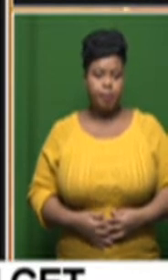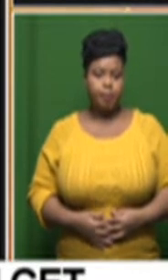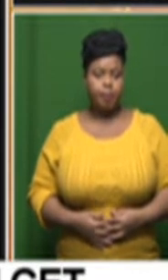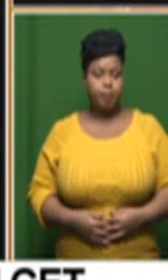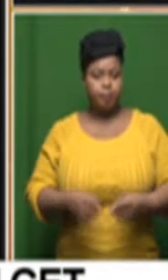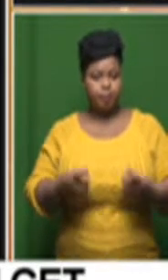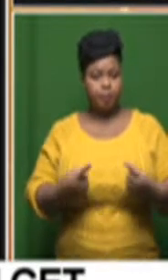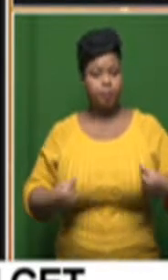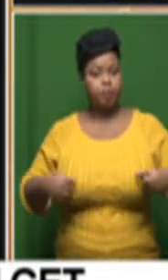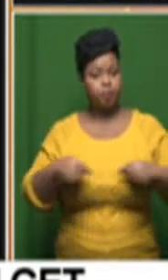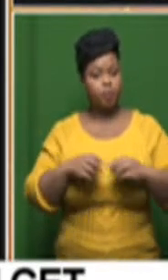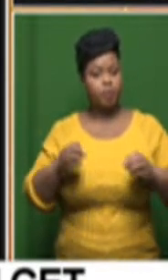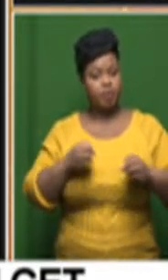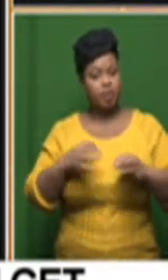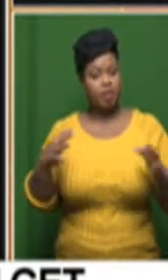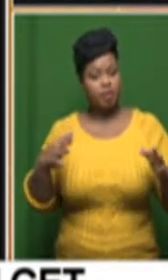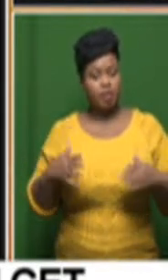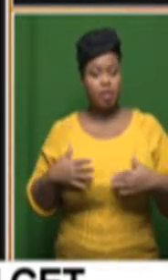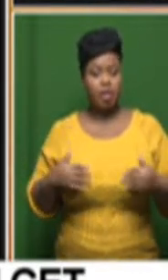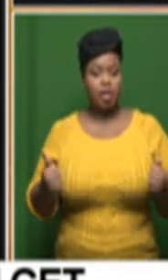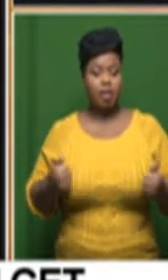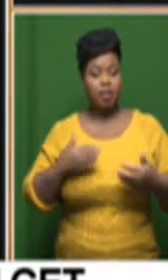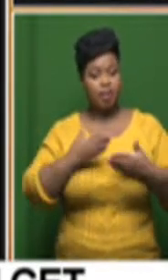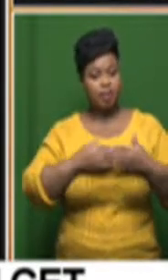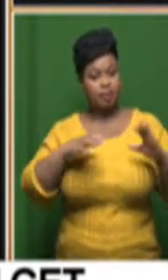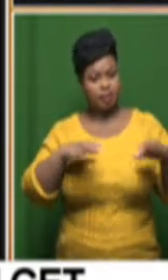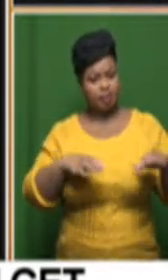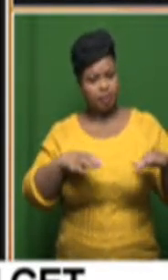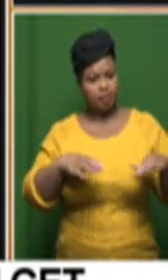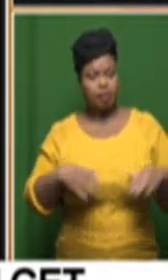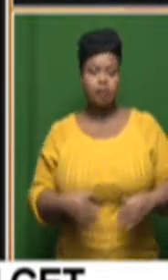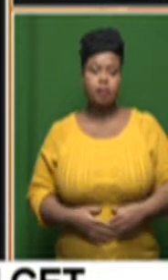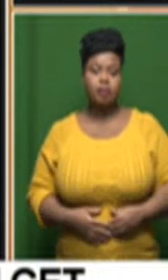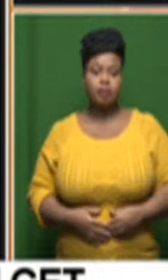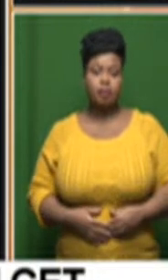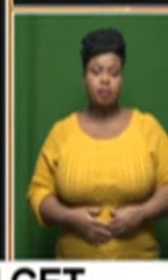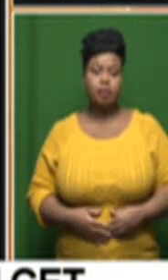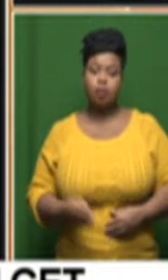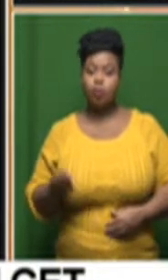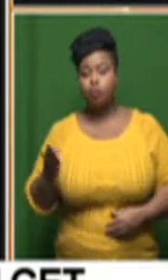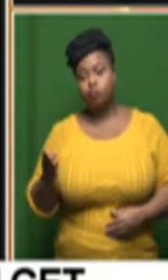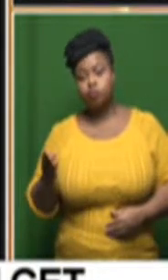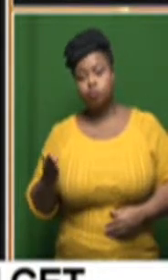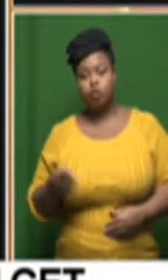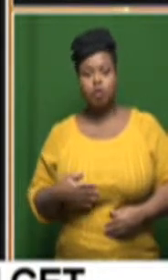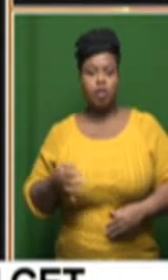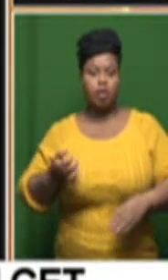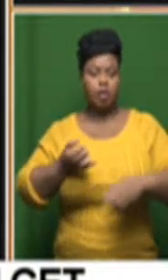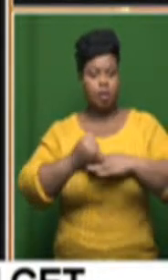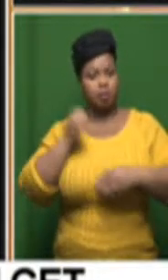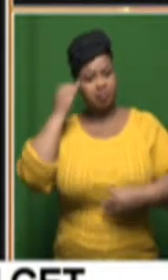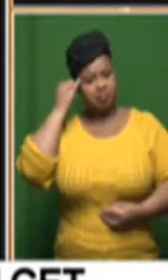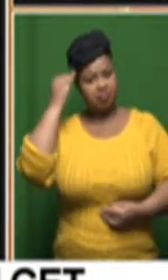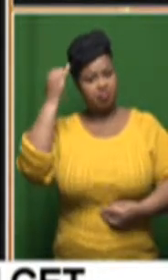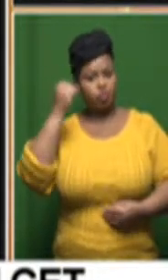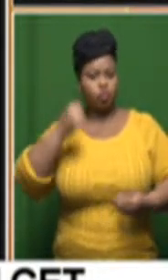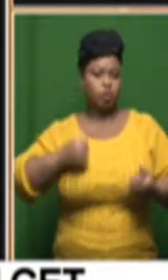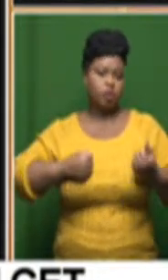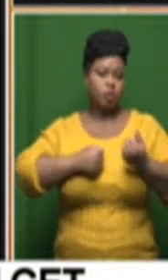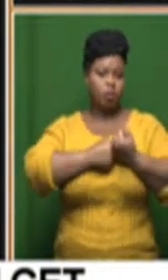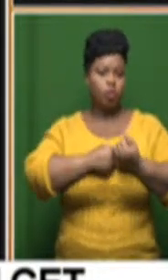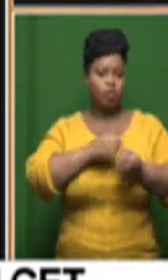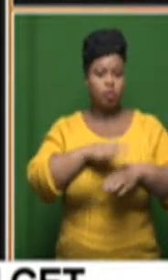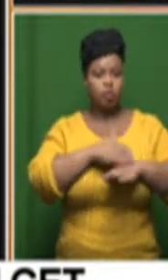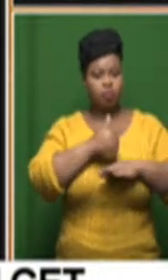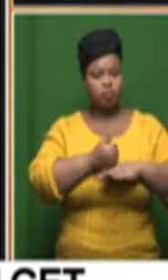started this, the health sector, they went in and they early initiating support, setting